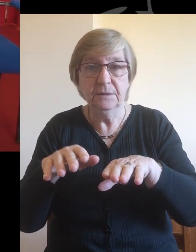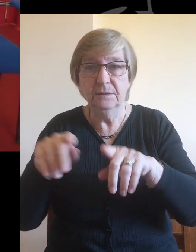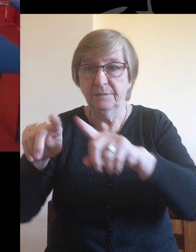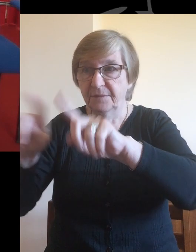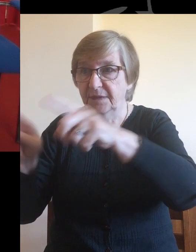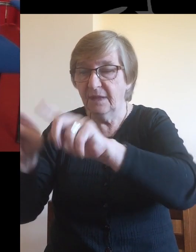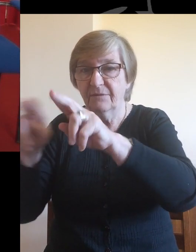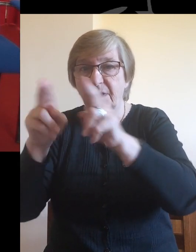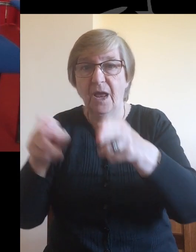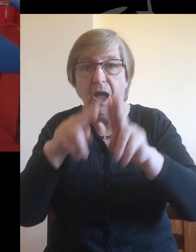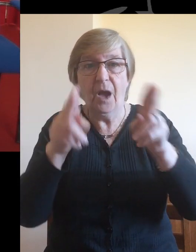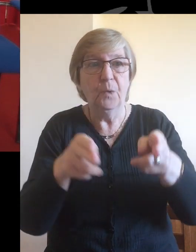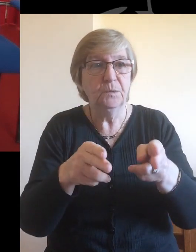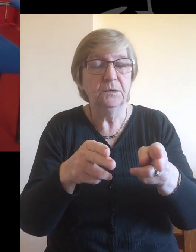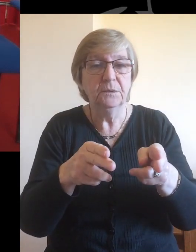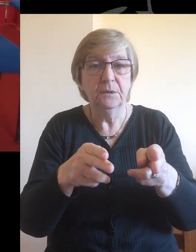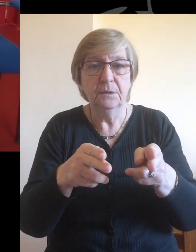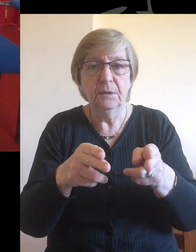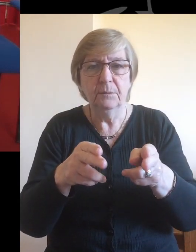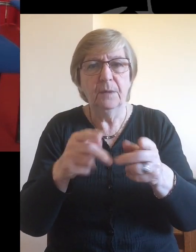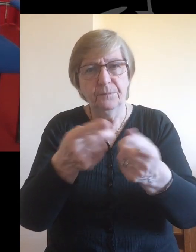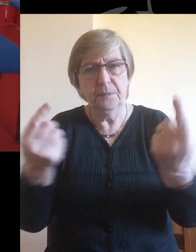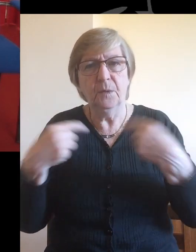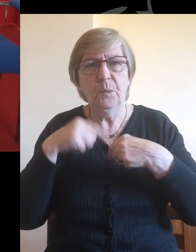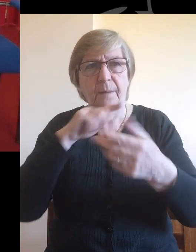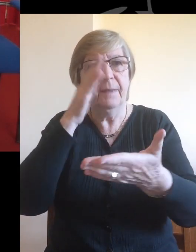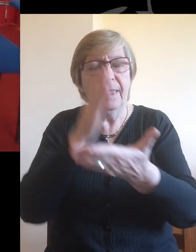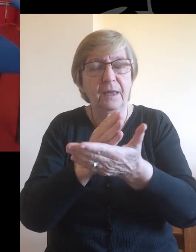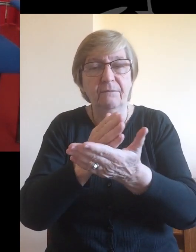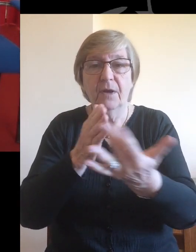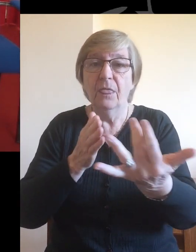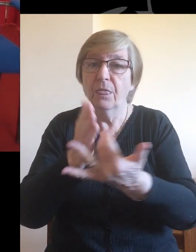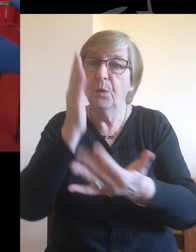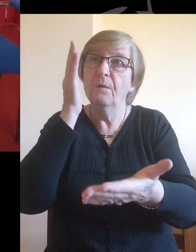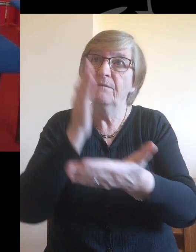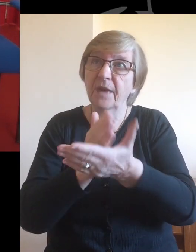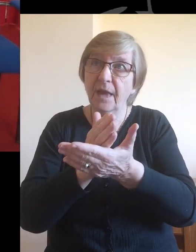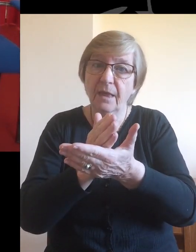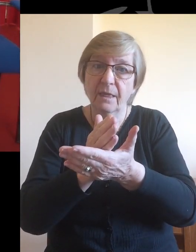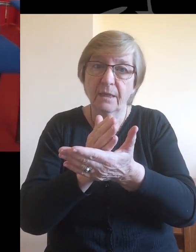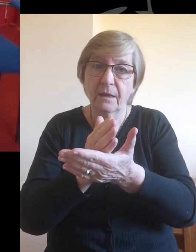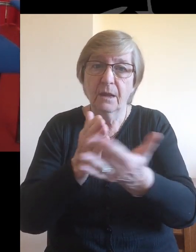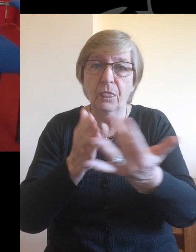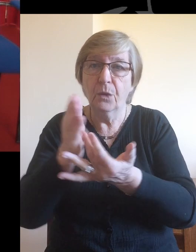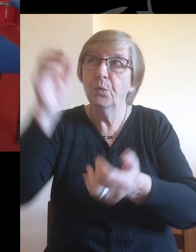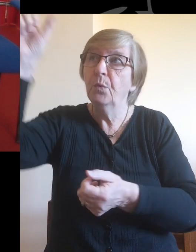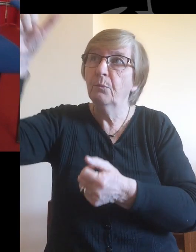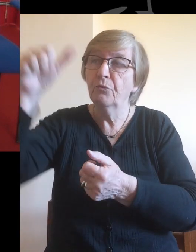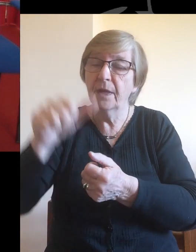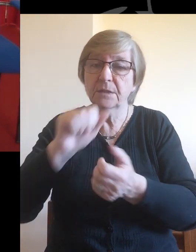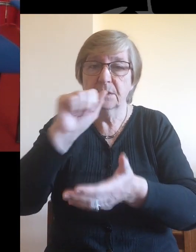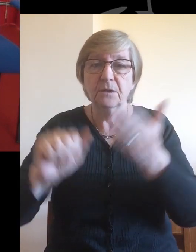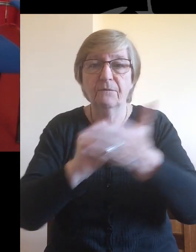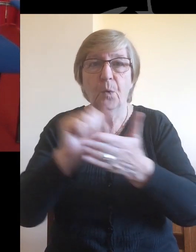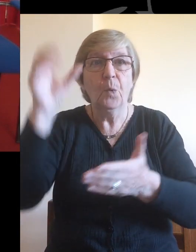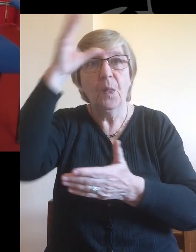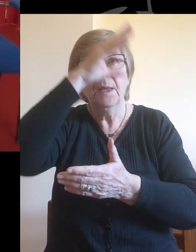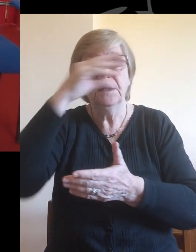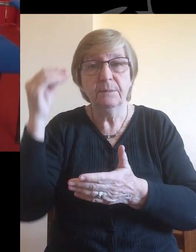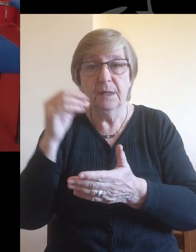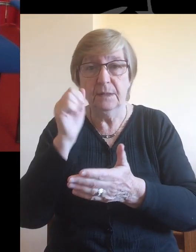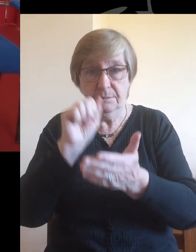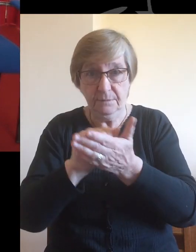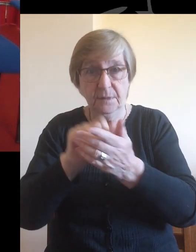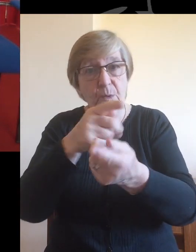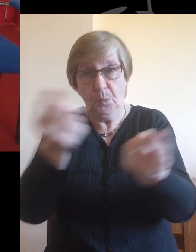one congregation, we do believe that through faith, that through the presence of God's Holy Spirit, we are united. We are together, not just